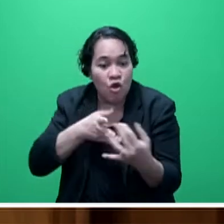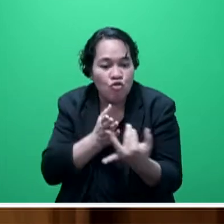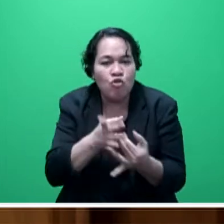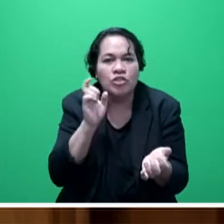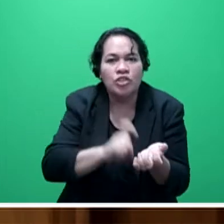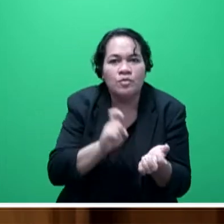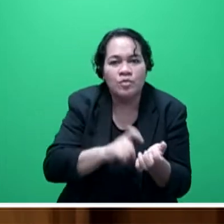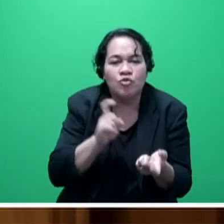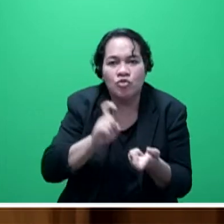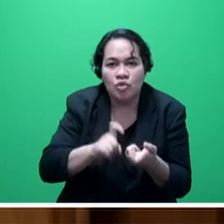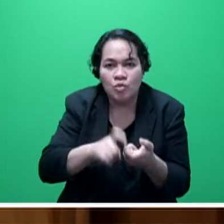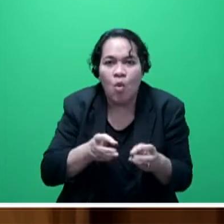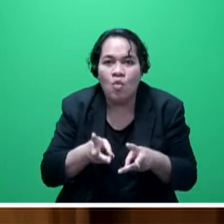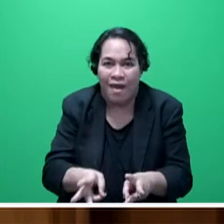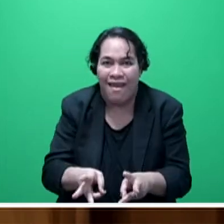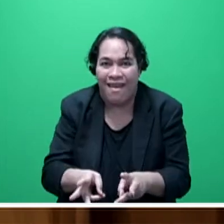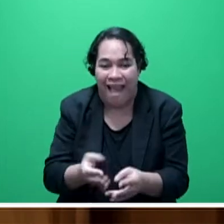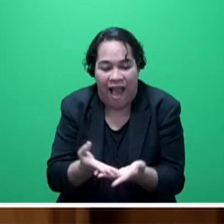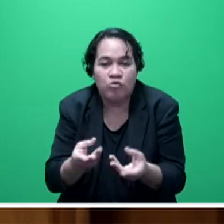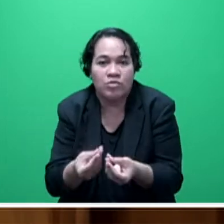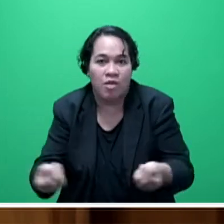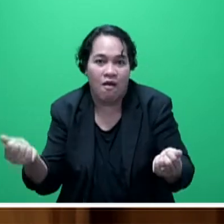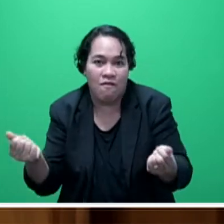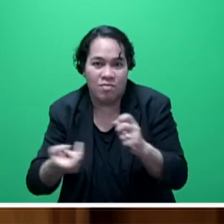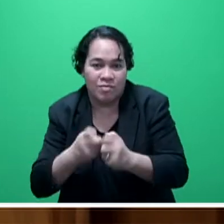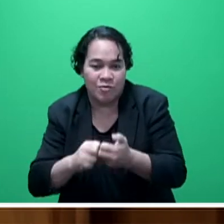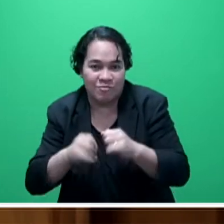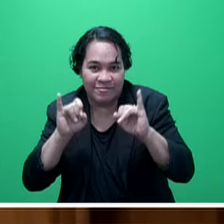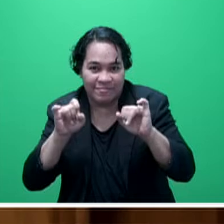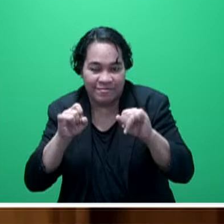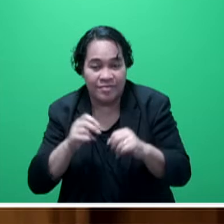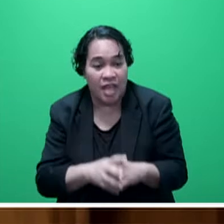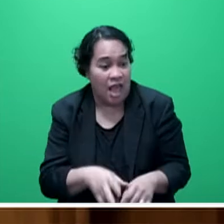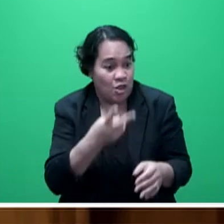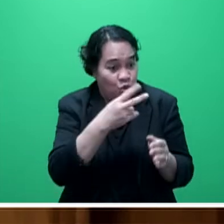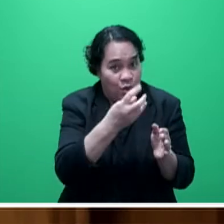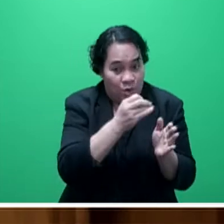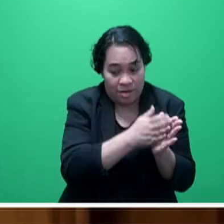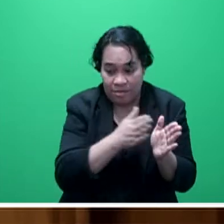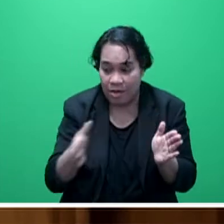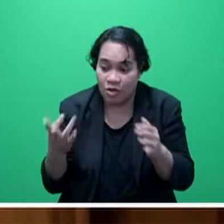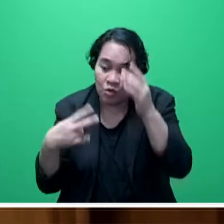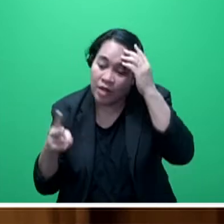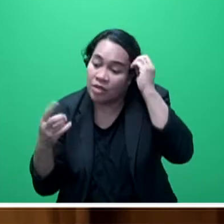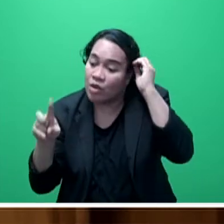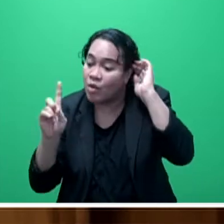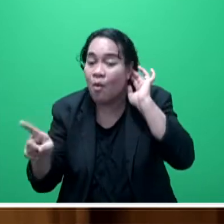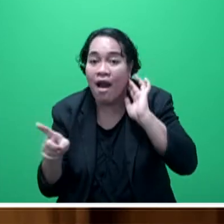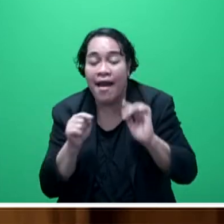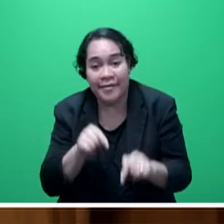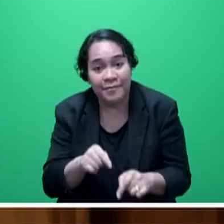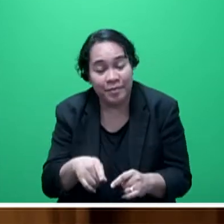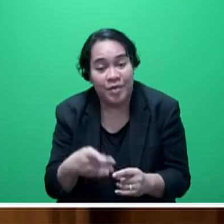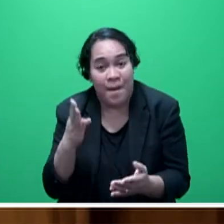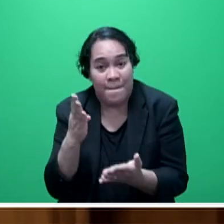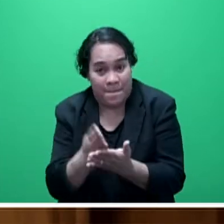methods. Ultimately, Honourable Speaker, the 2020-21 fiscal envelope supports the Ministry's